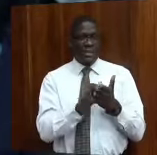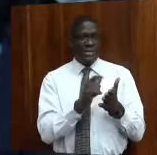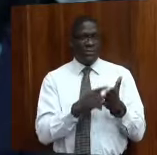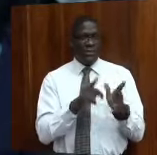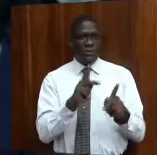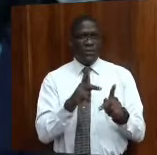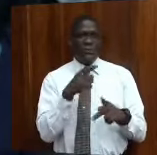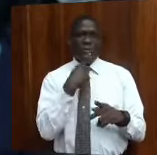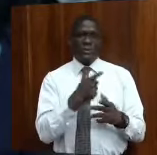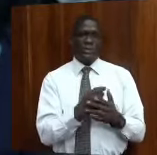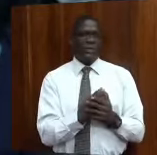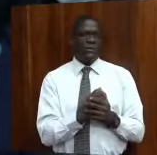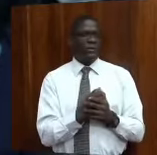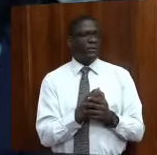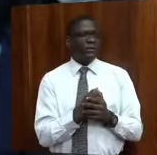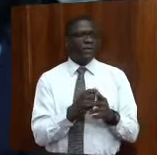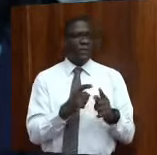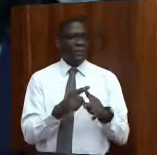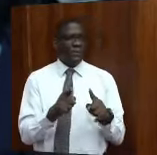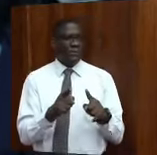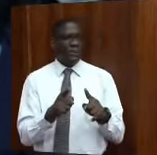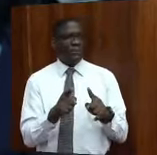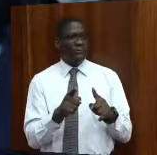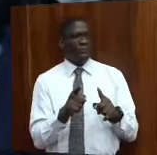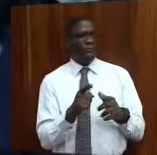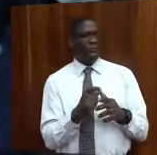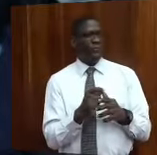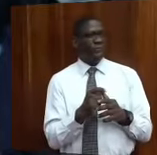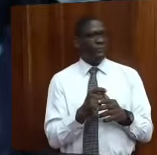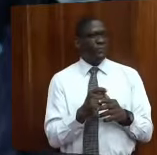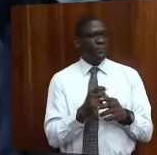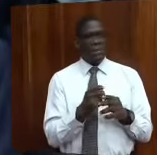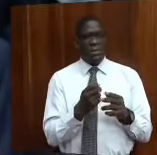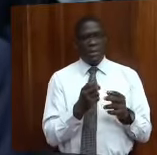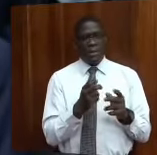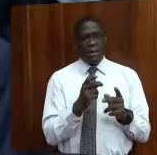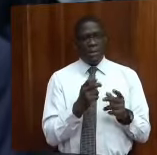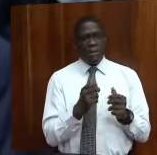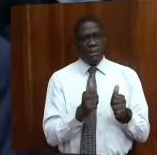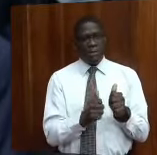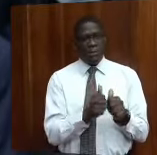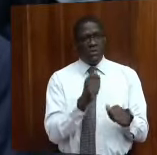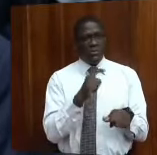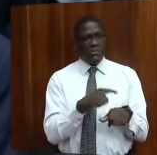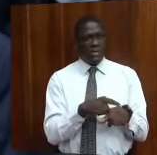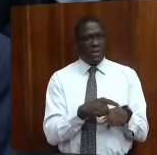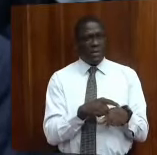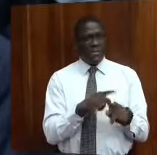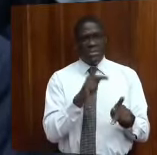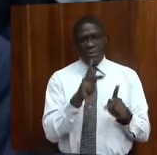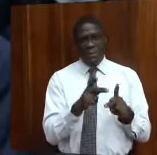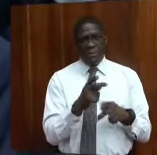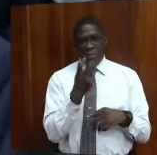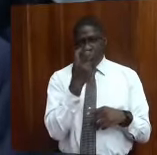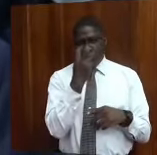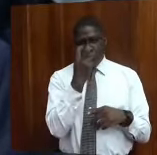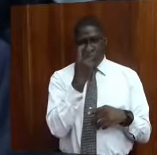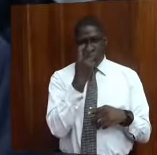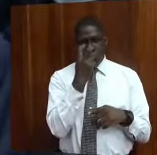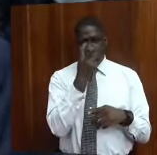But Mr. Speaker, it is often the case that the doubting Thomases are often the ones with no vision. Persons who do